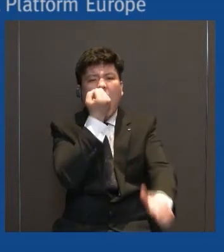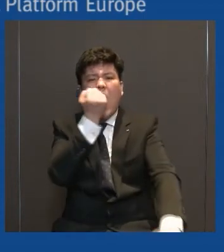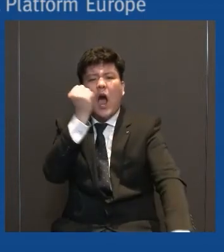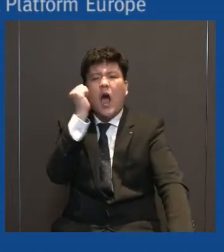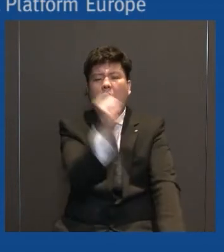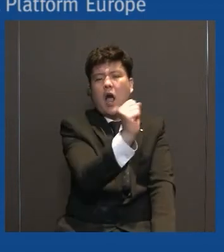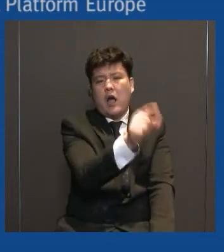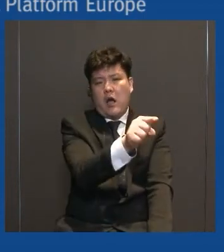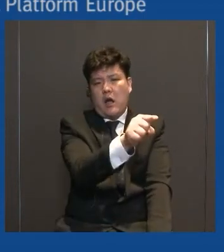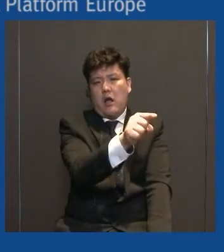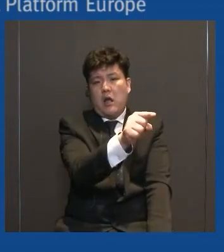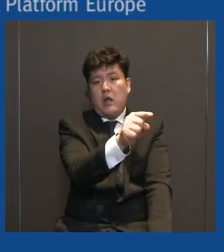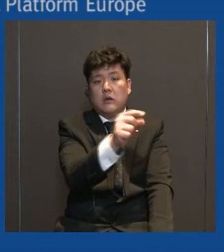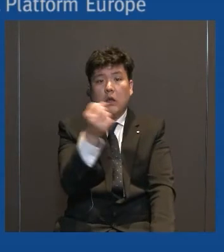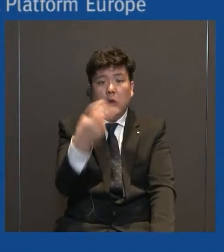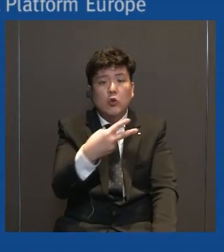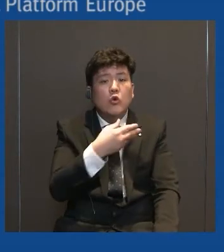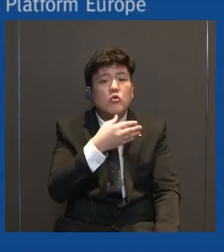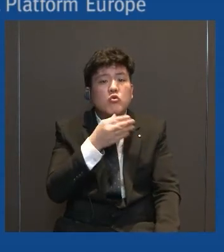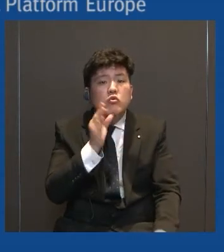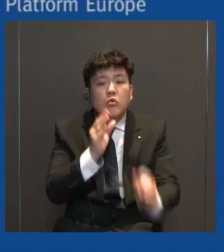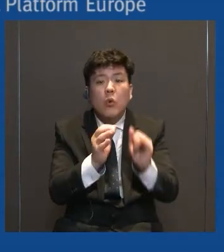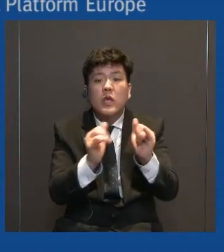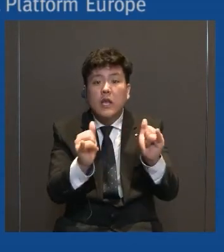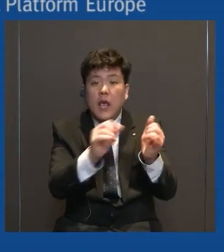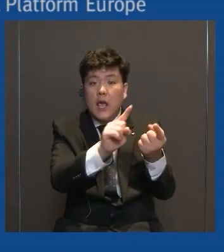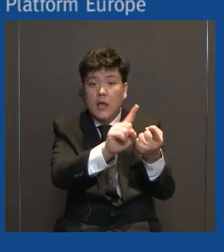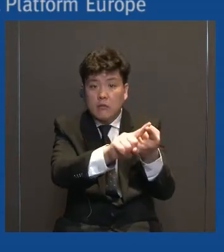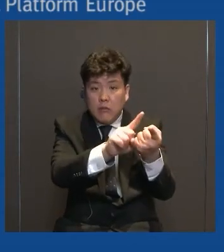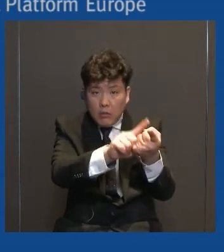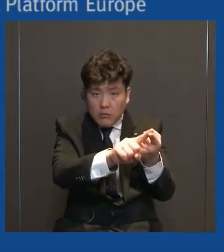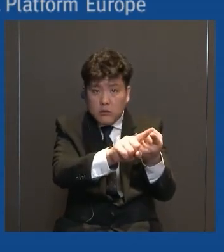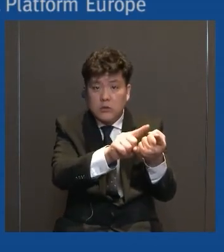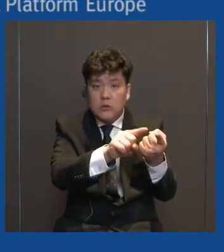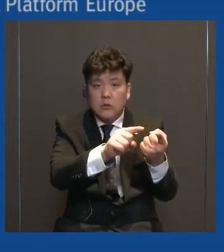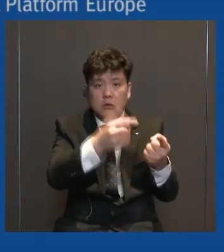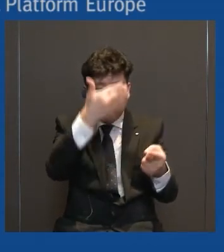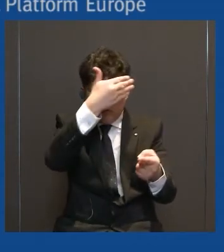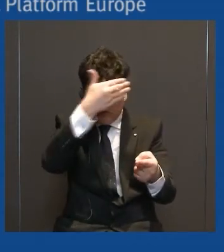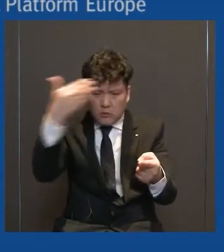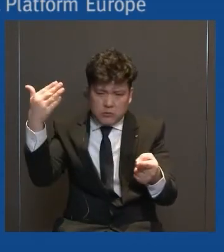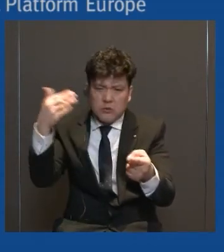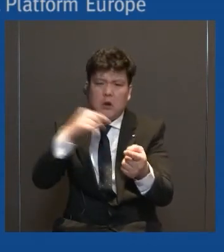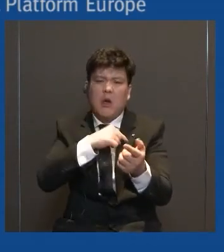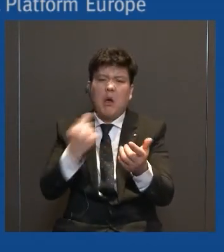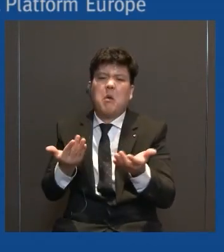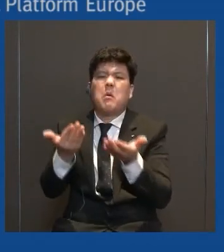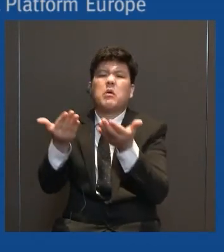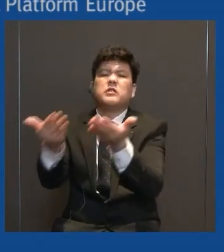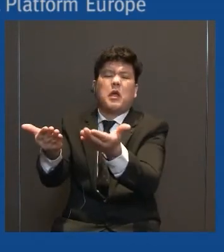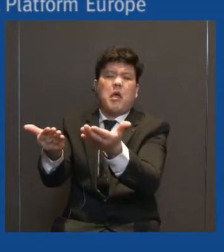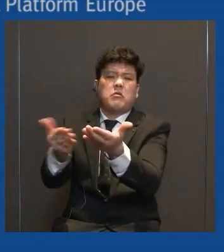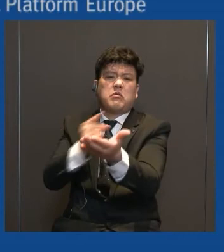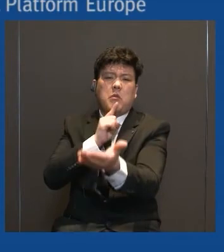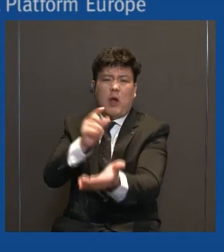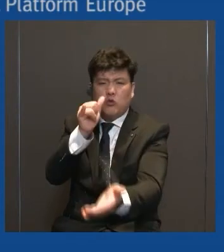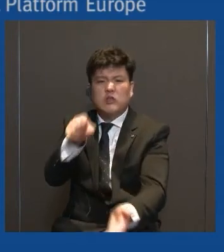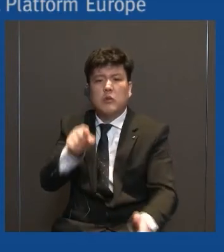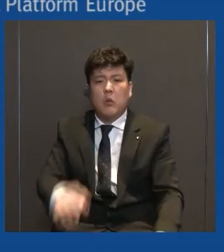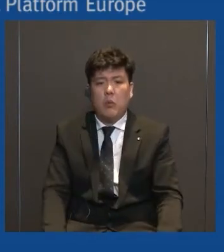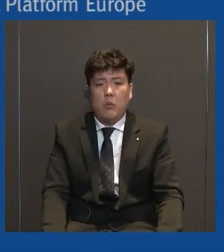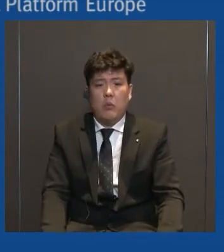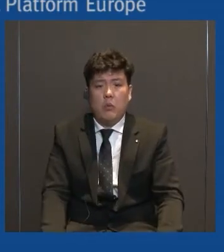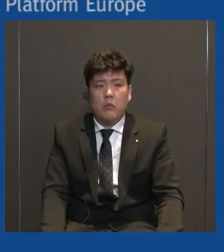the so-called sacrifices for younger generations, and this creating a lot of intergenerational tension. But